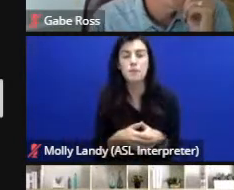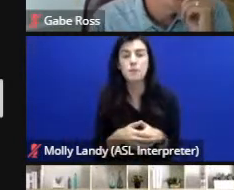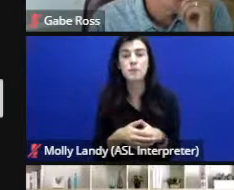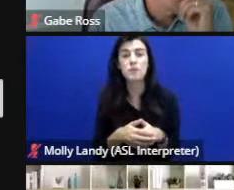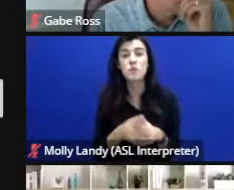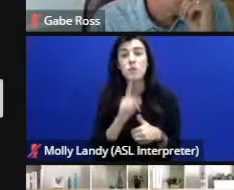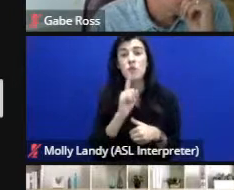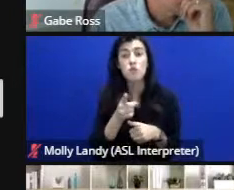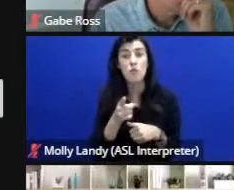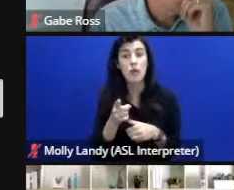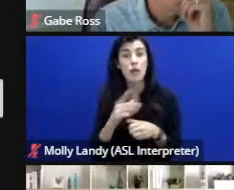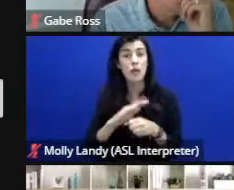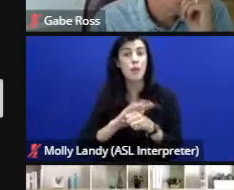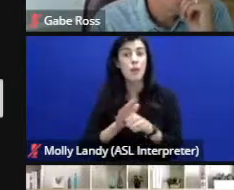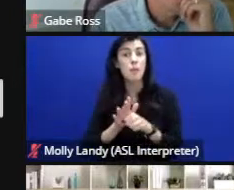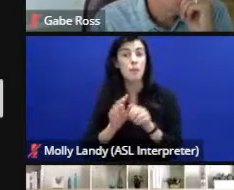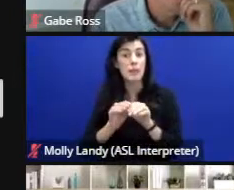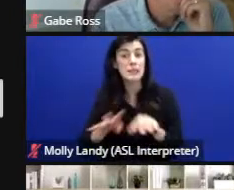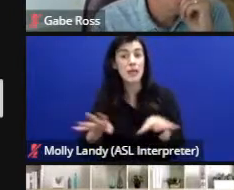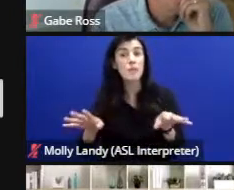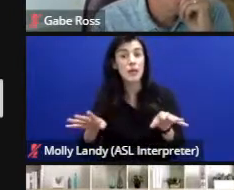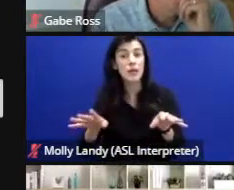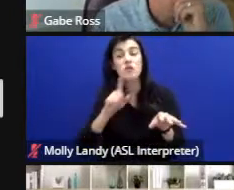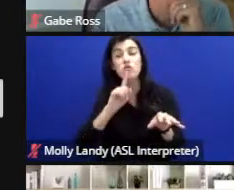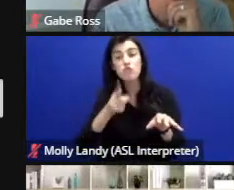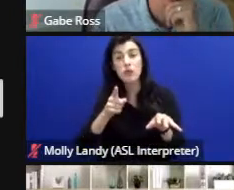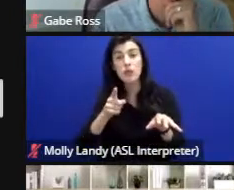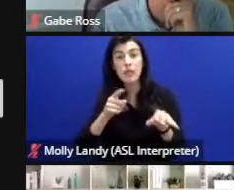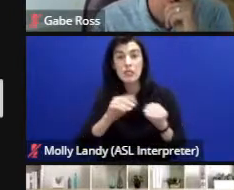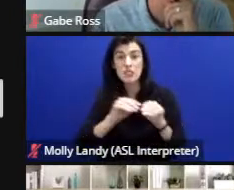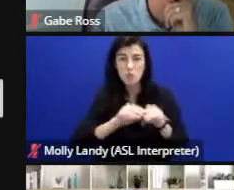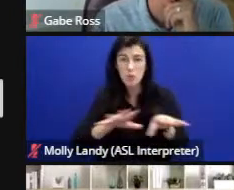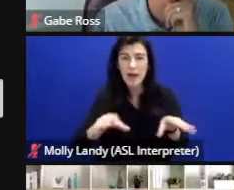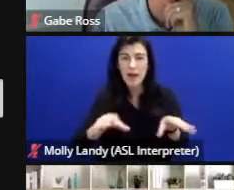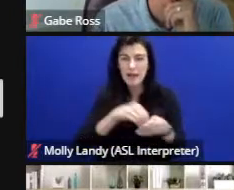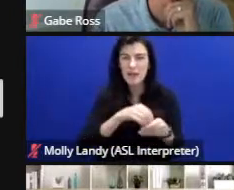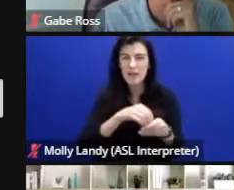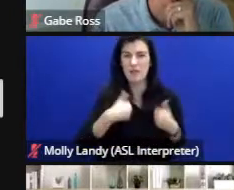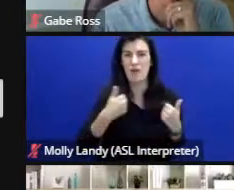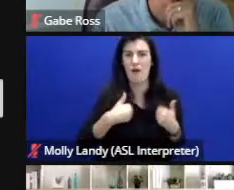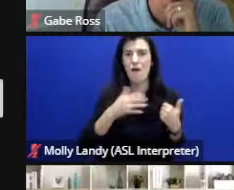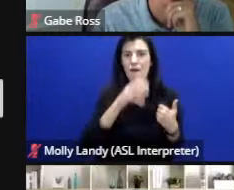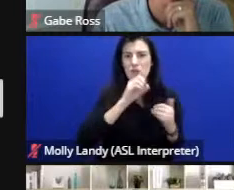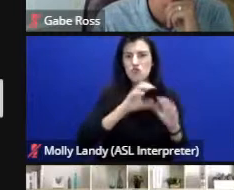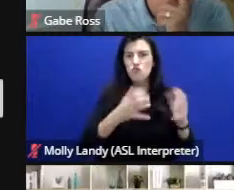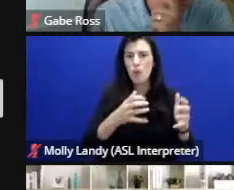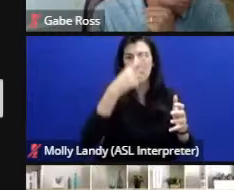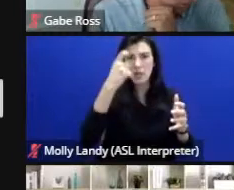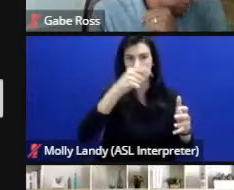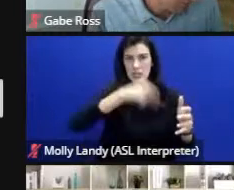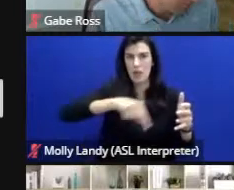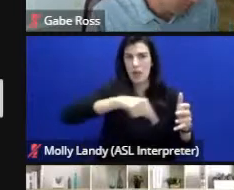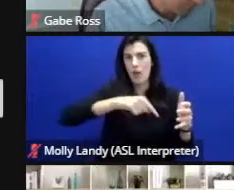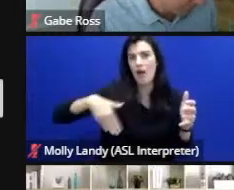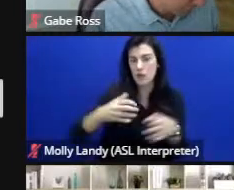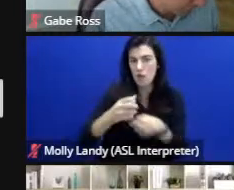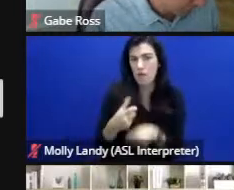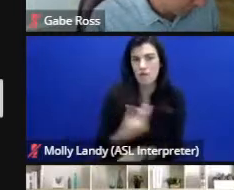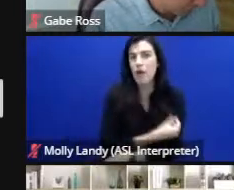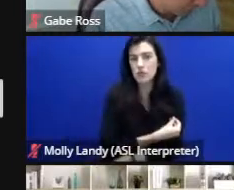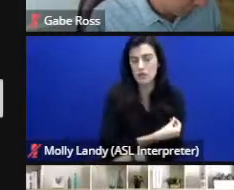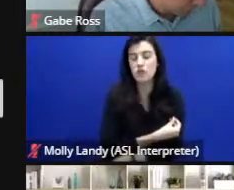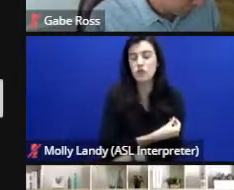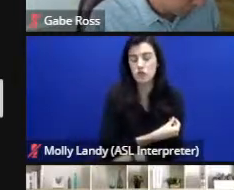has moved into that age group because they are the ones who are unvaccinated. I do not have any data that